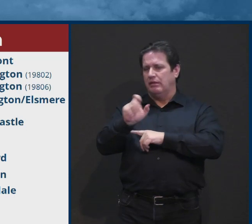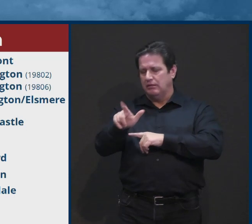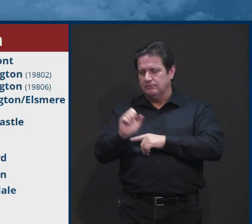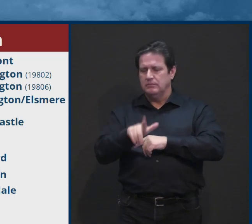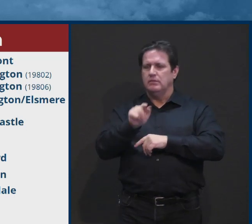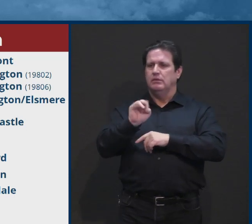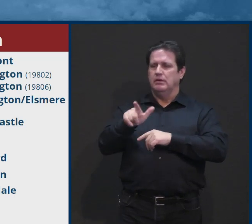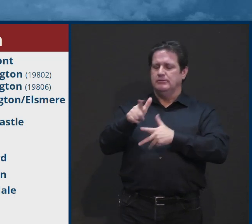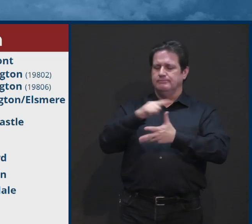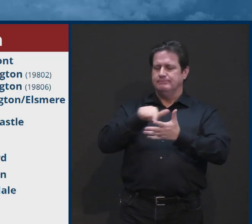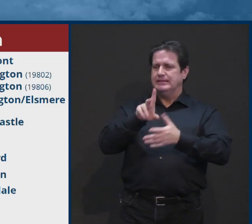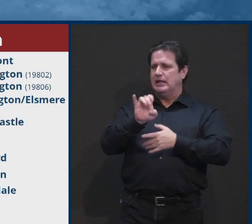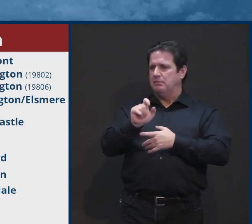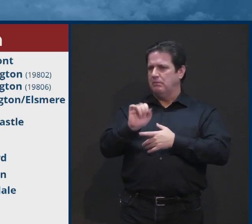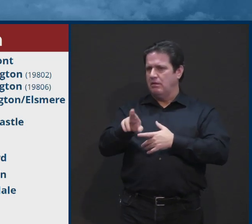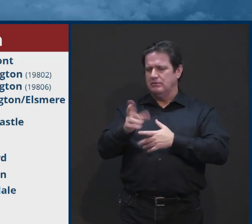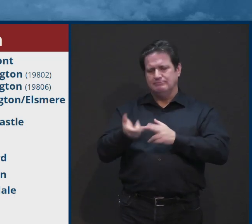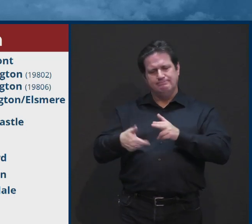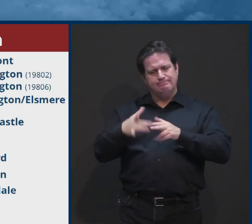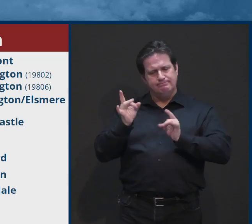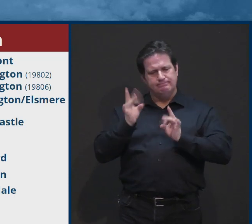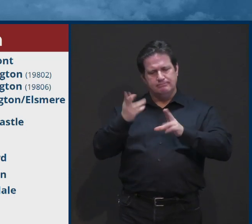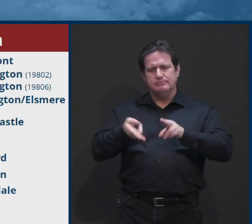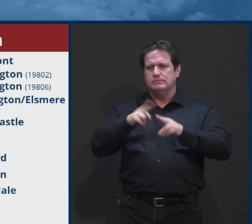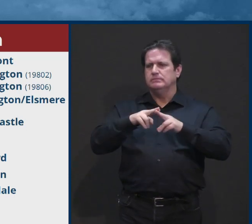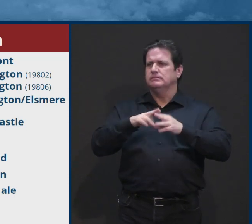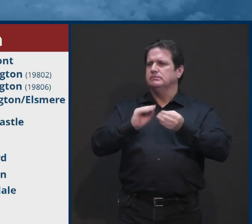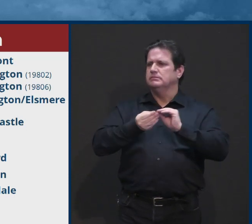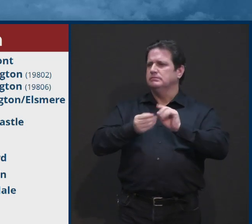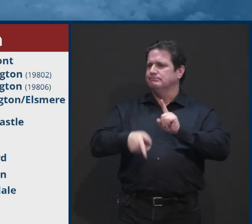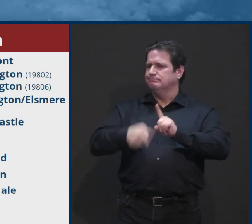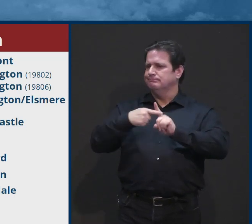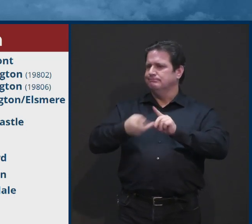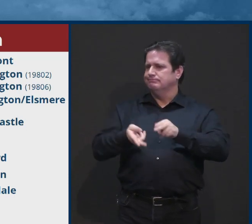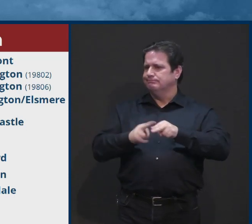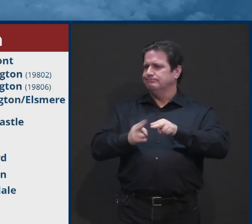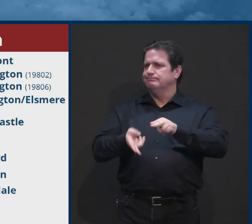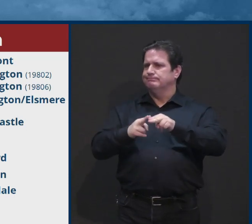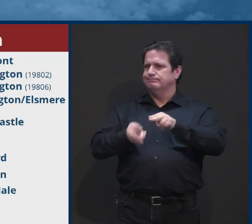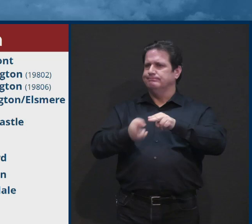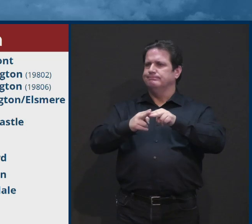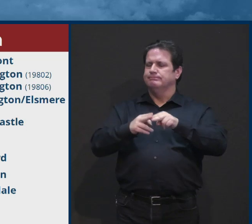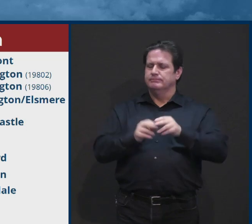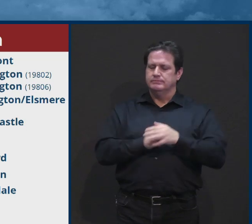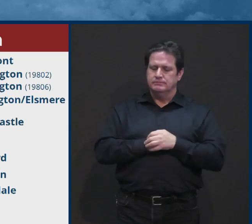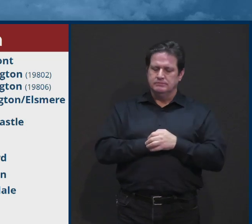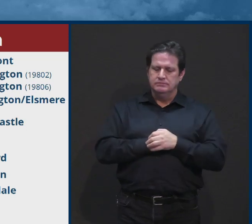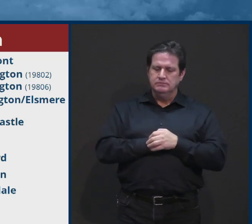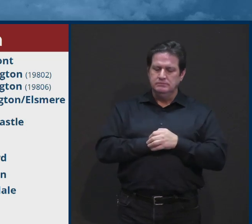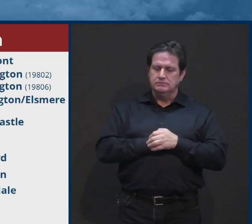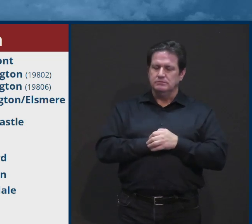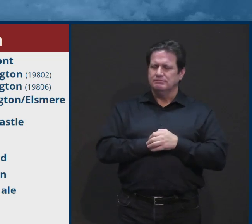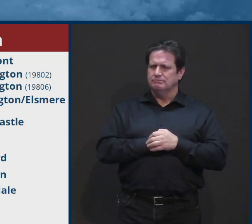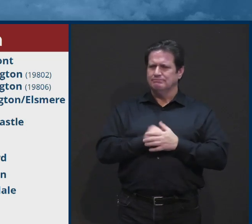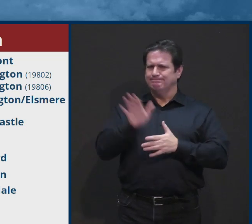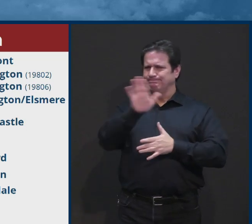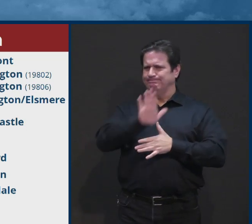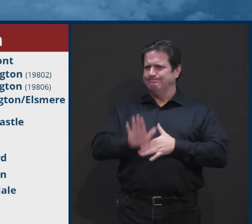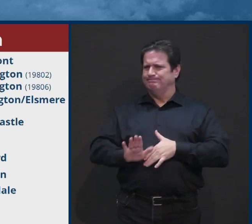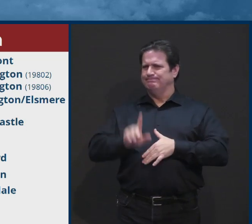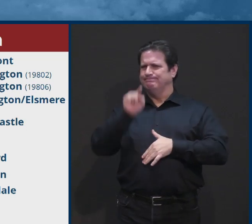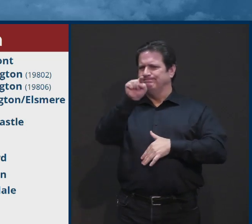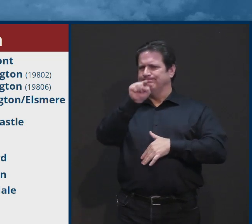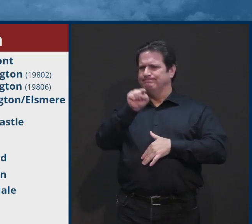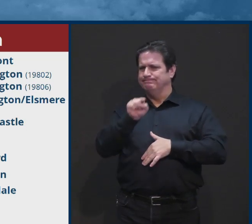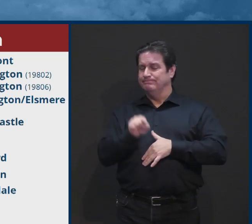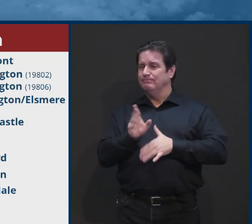and Delmar have the highest case rates and percent positivity. So again, these are the areas where we're